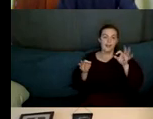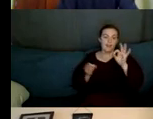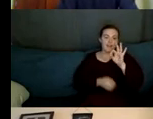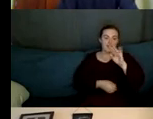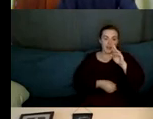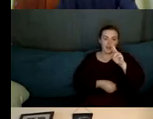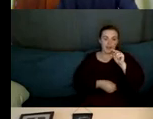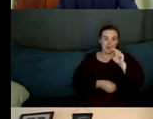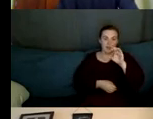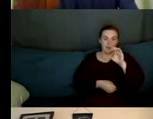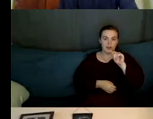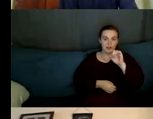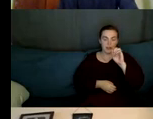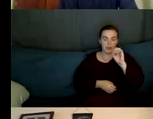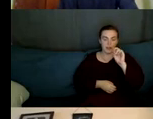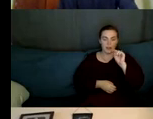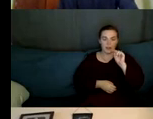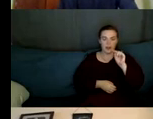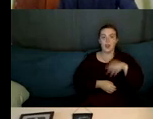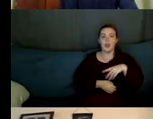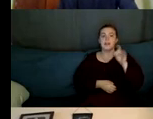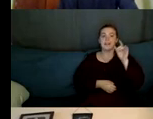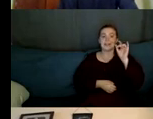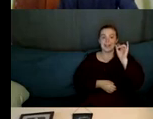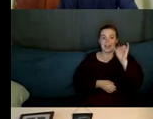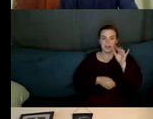the time that I have typed in as their time.